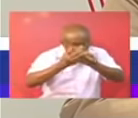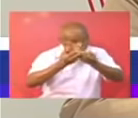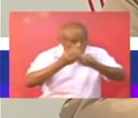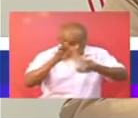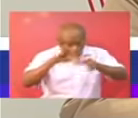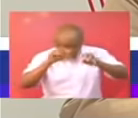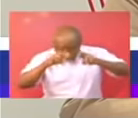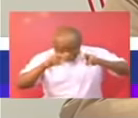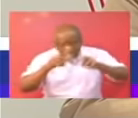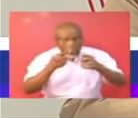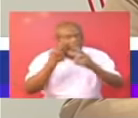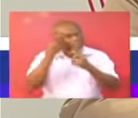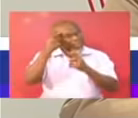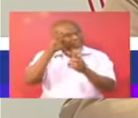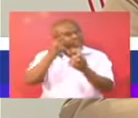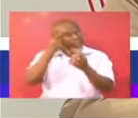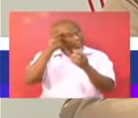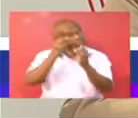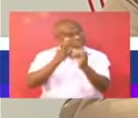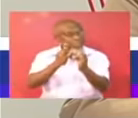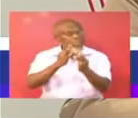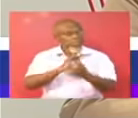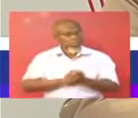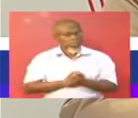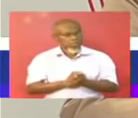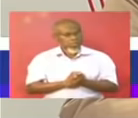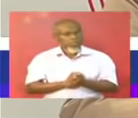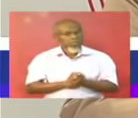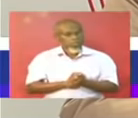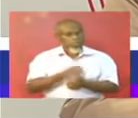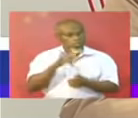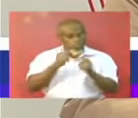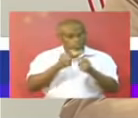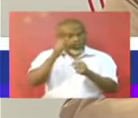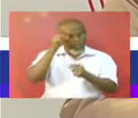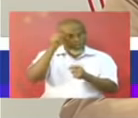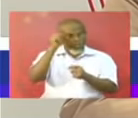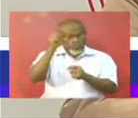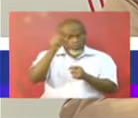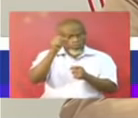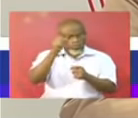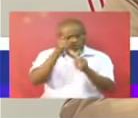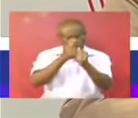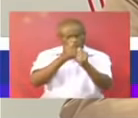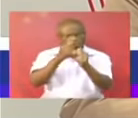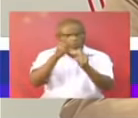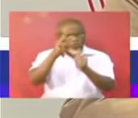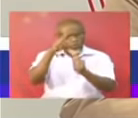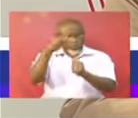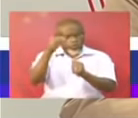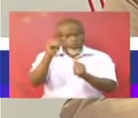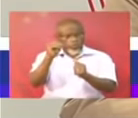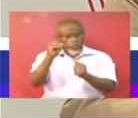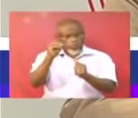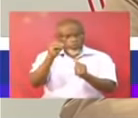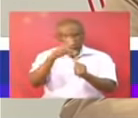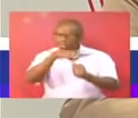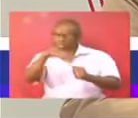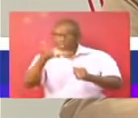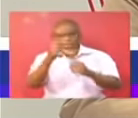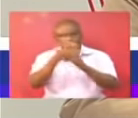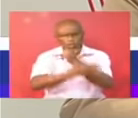Trinidad and Tobago has chosen that method, but other countries can choose whichever method is suitable to them for deciding which vaccines they are going to